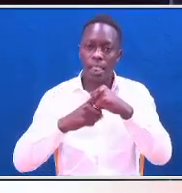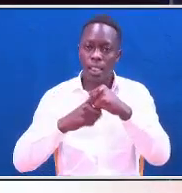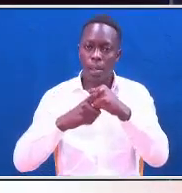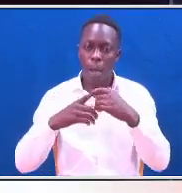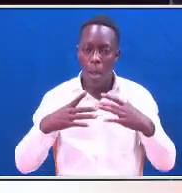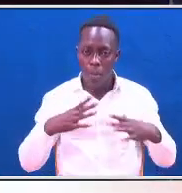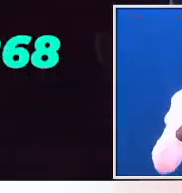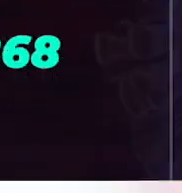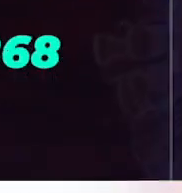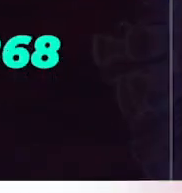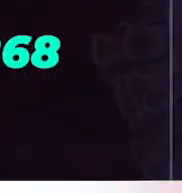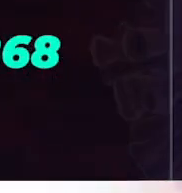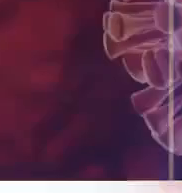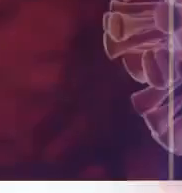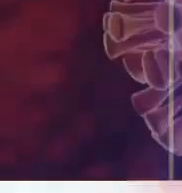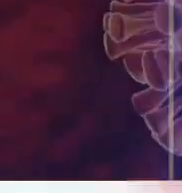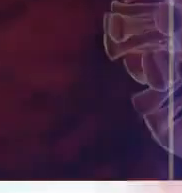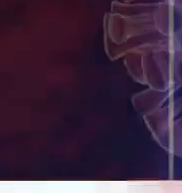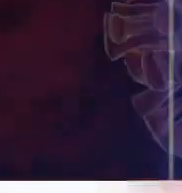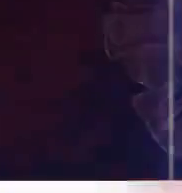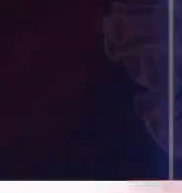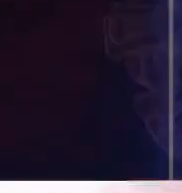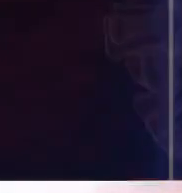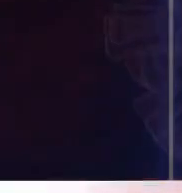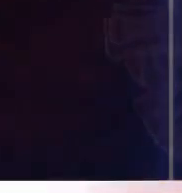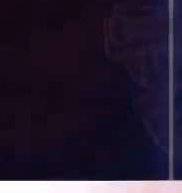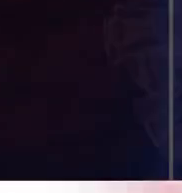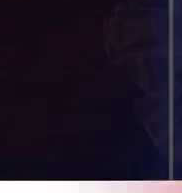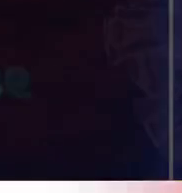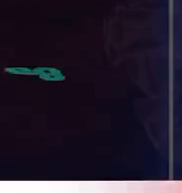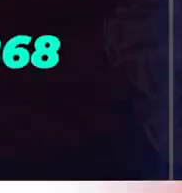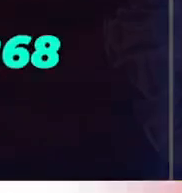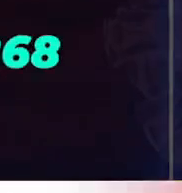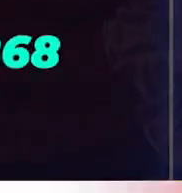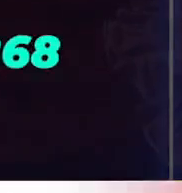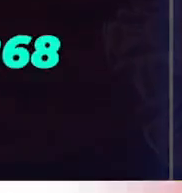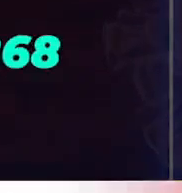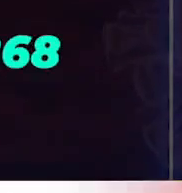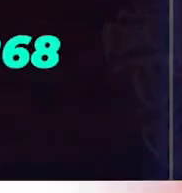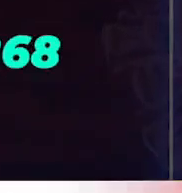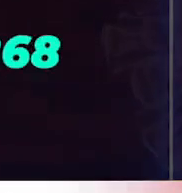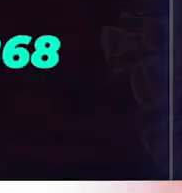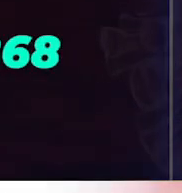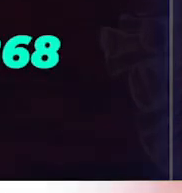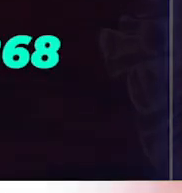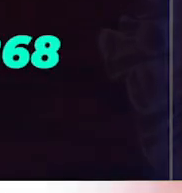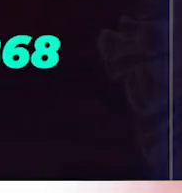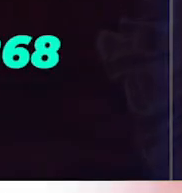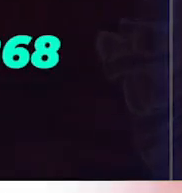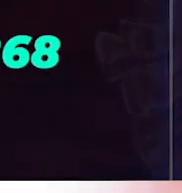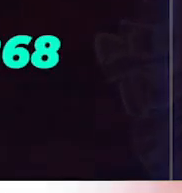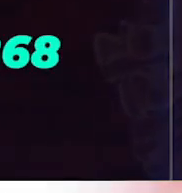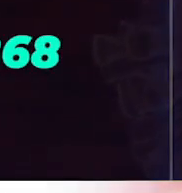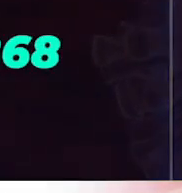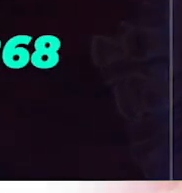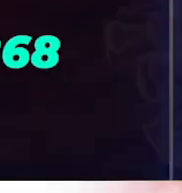3,796 tested in the last 24 hours. This bringing the total confirmed positive cases to